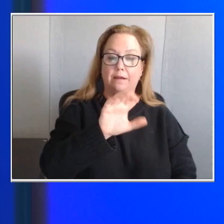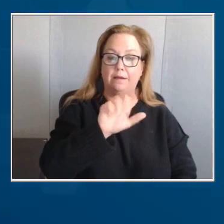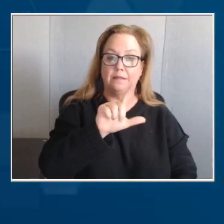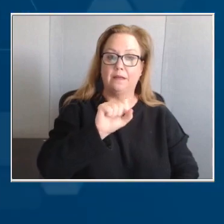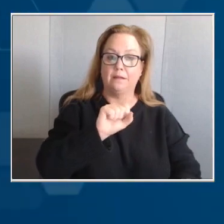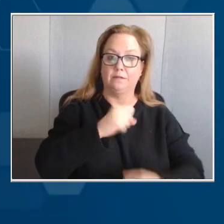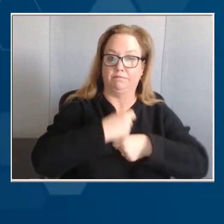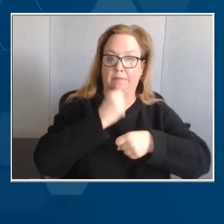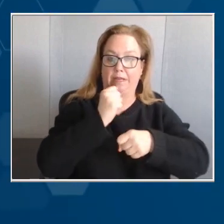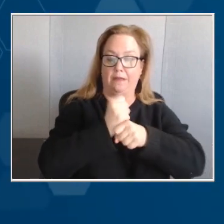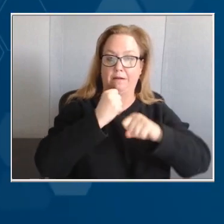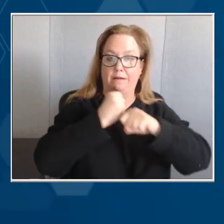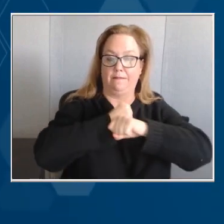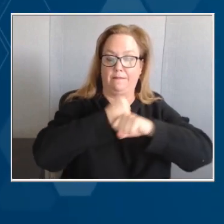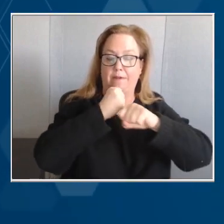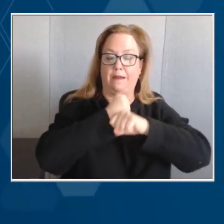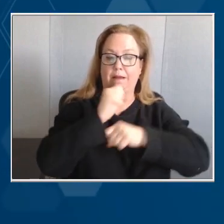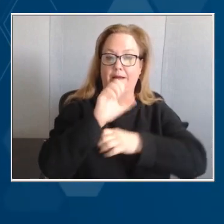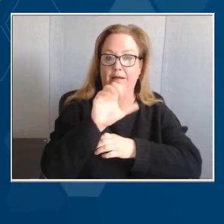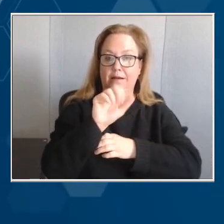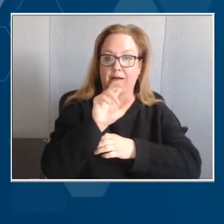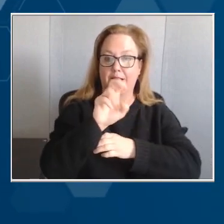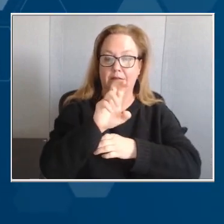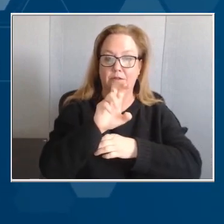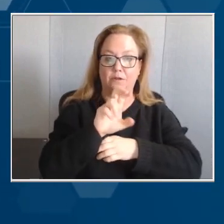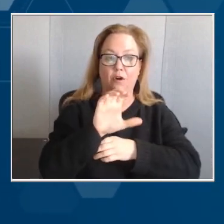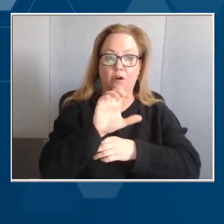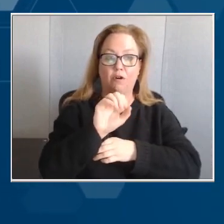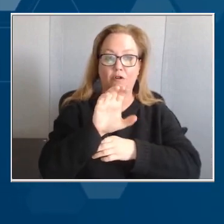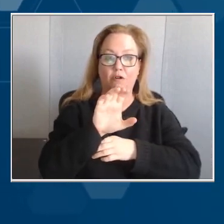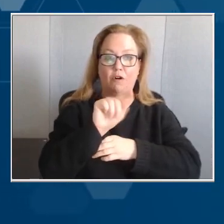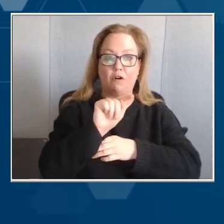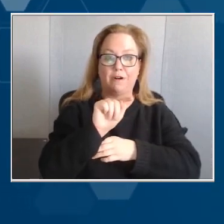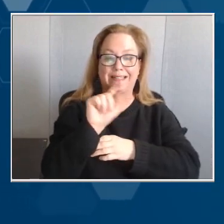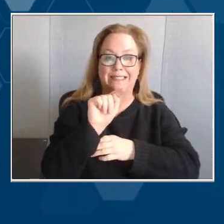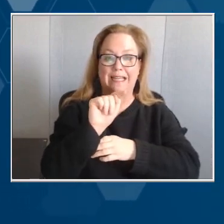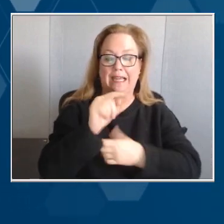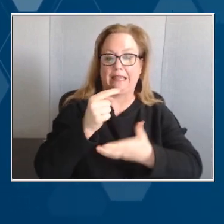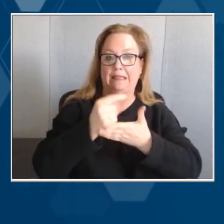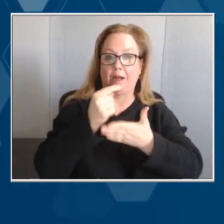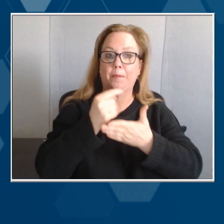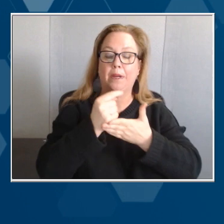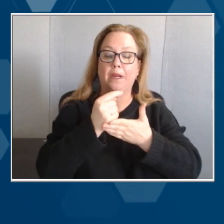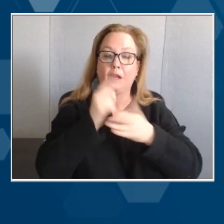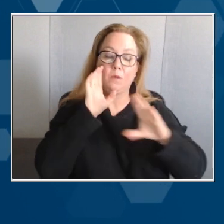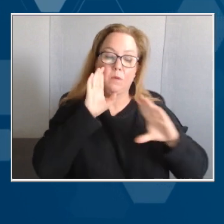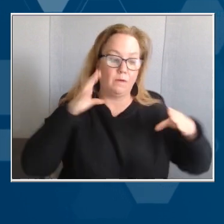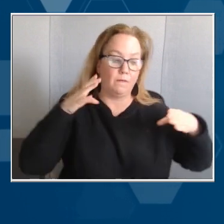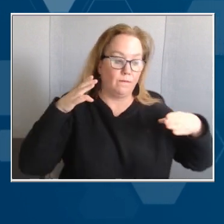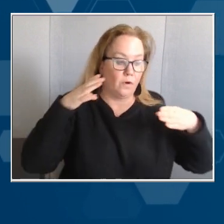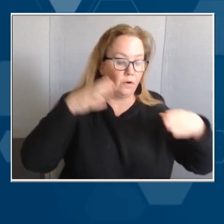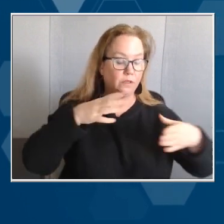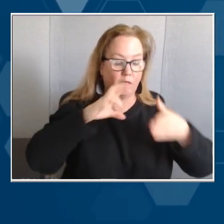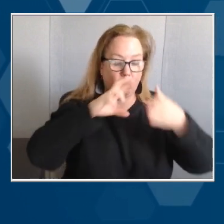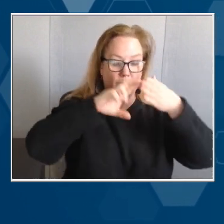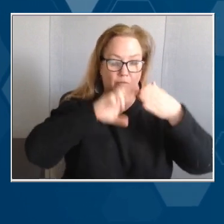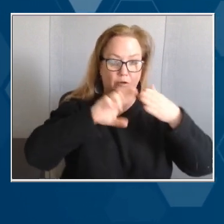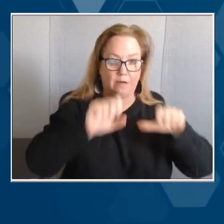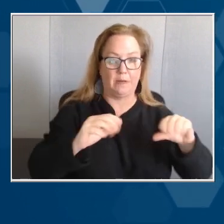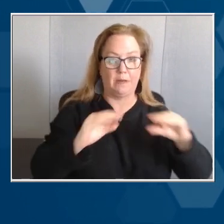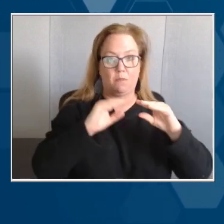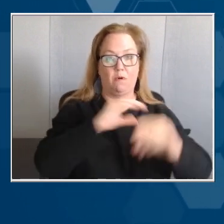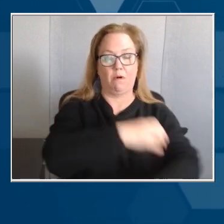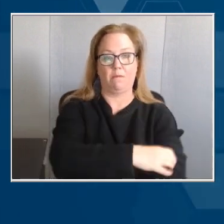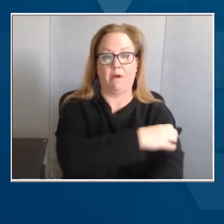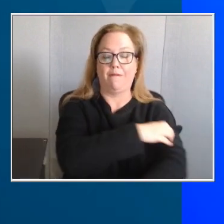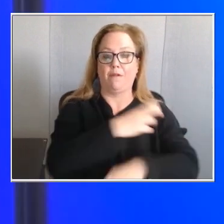called CAR-T therapy, and today we're focused specifically on new research showing how CAR-T therapy can be more potent and useful. We'll